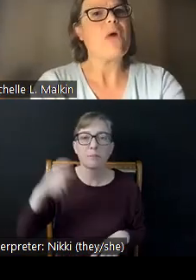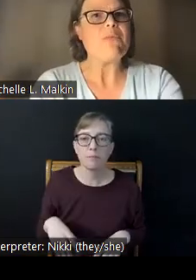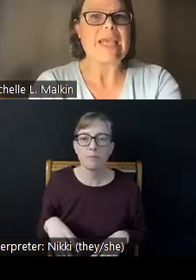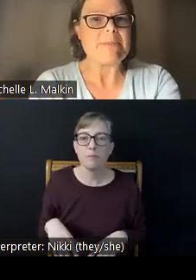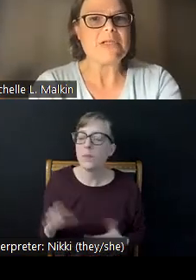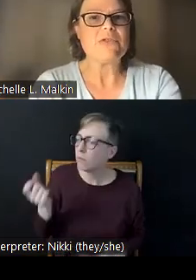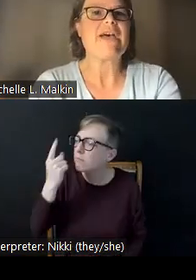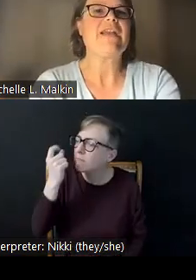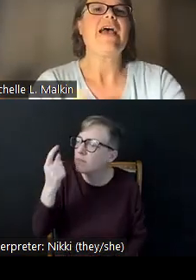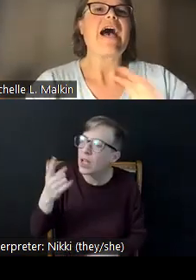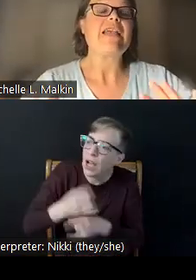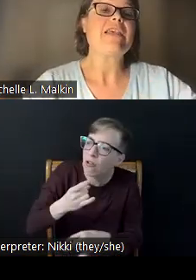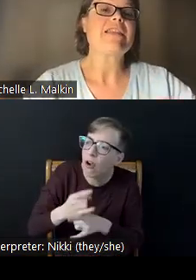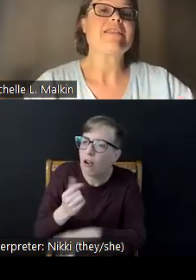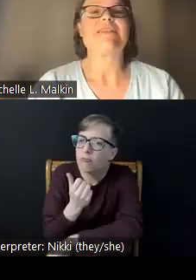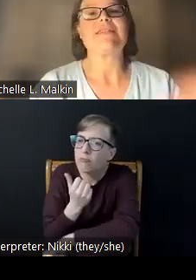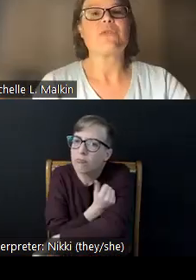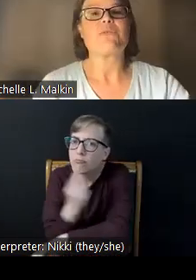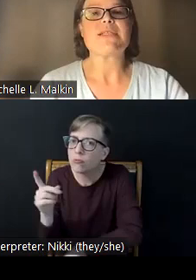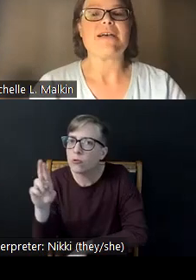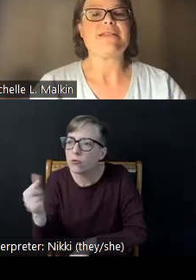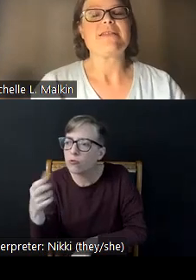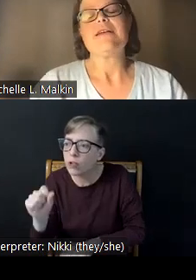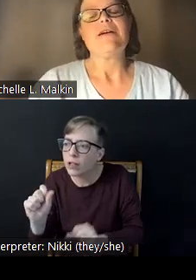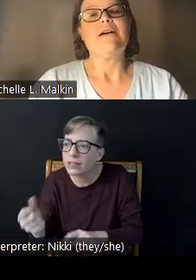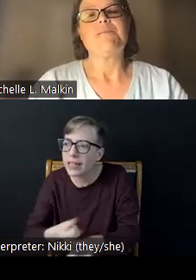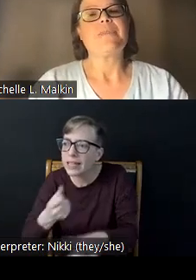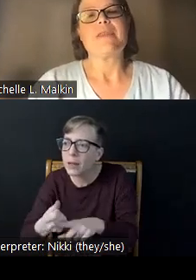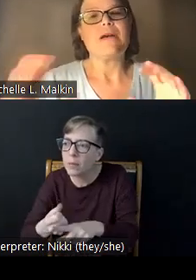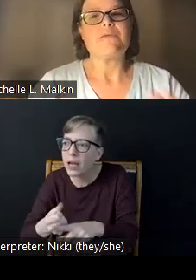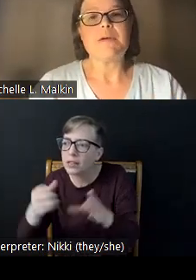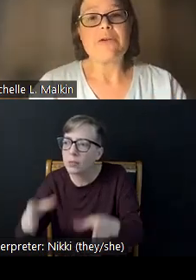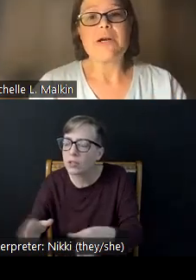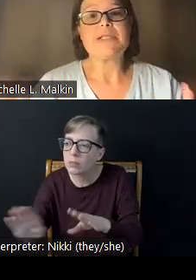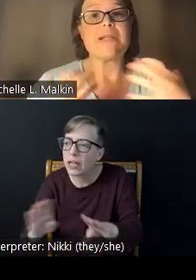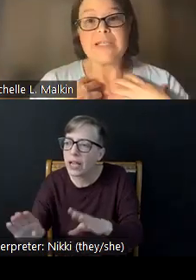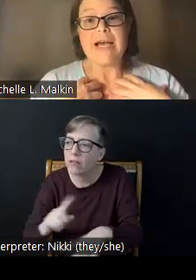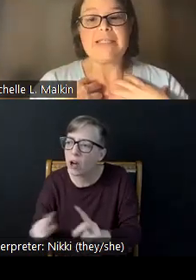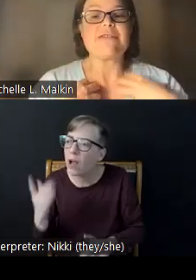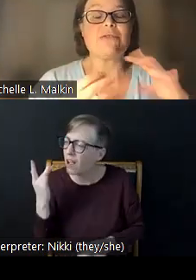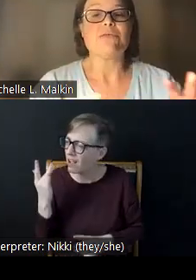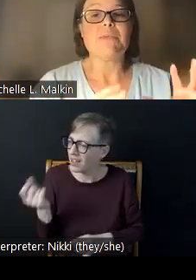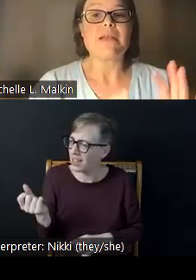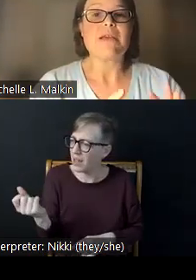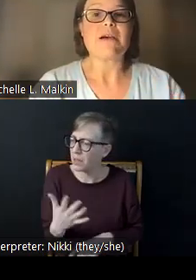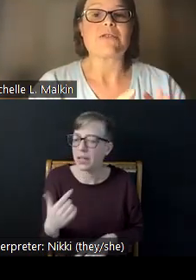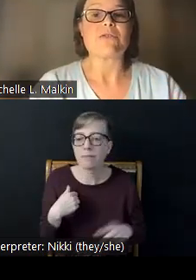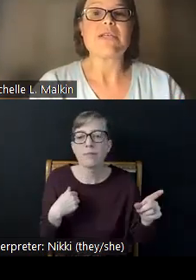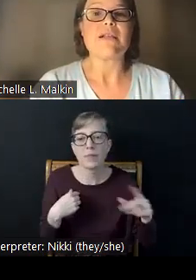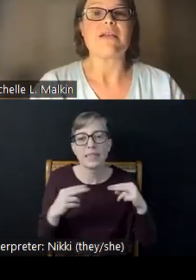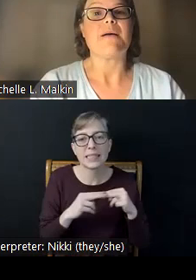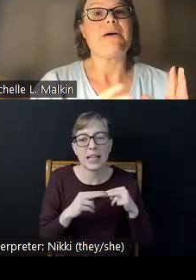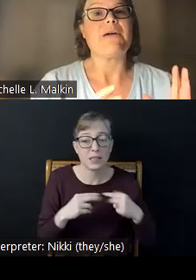behavior, but why would gambling do that? I think these studies, I have 3 slides of incredible studies I did not do, but I think are